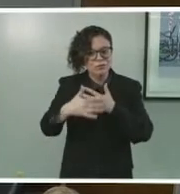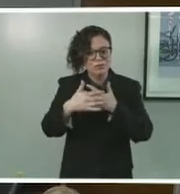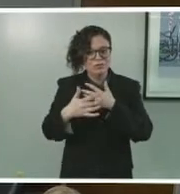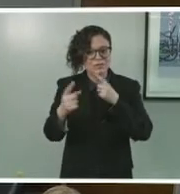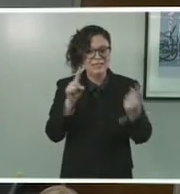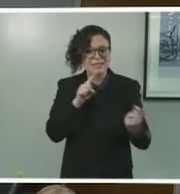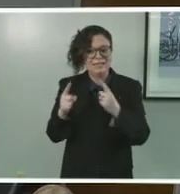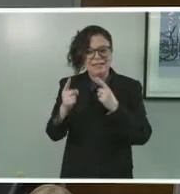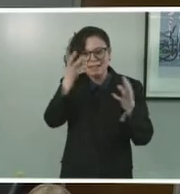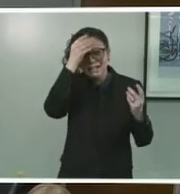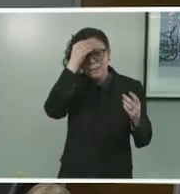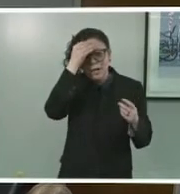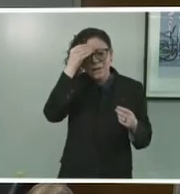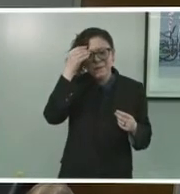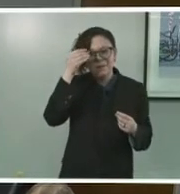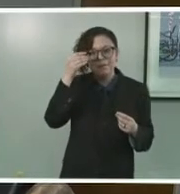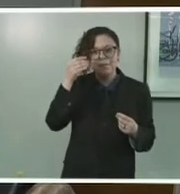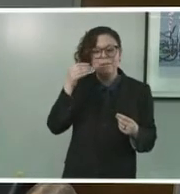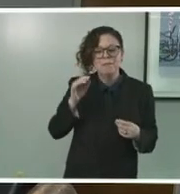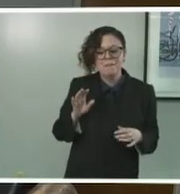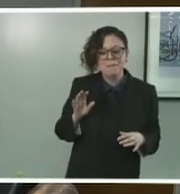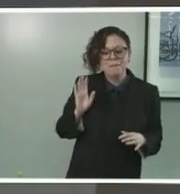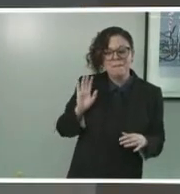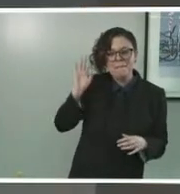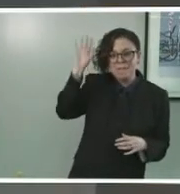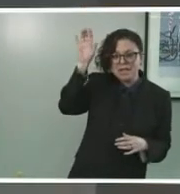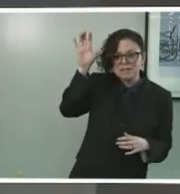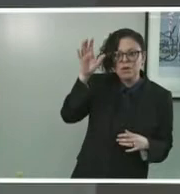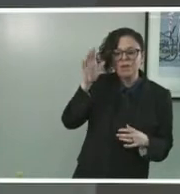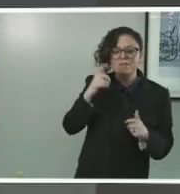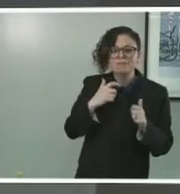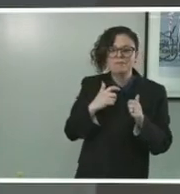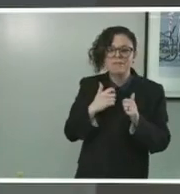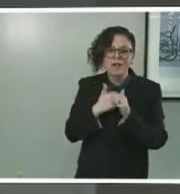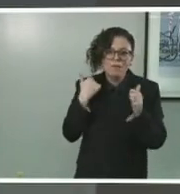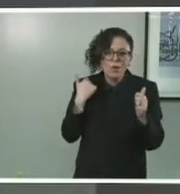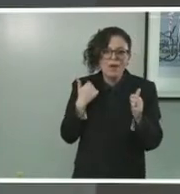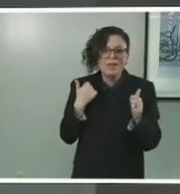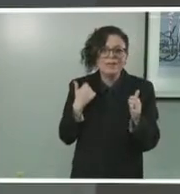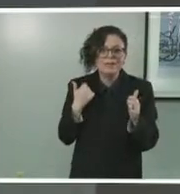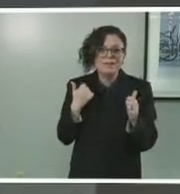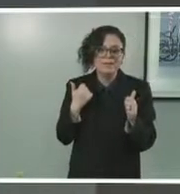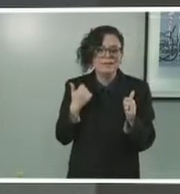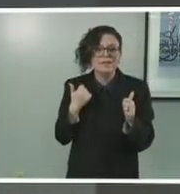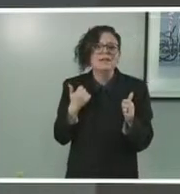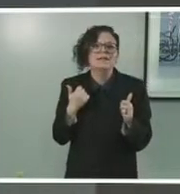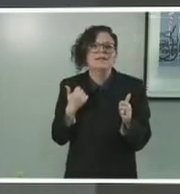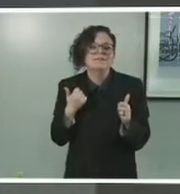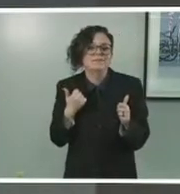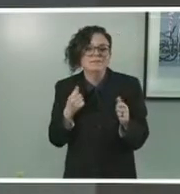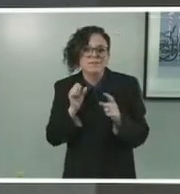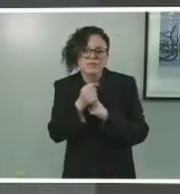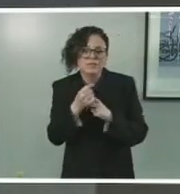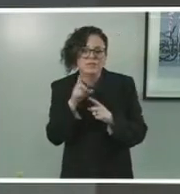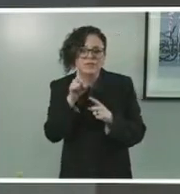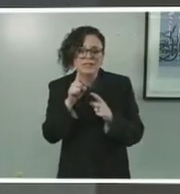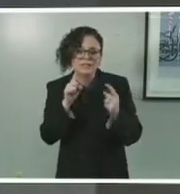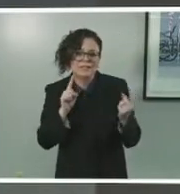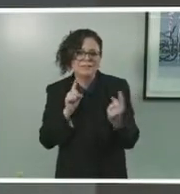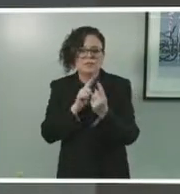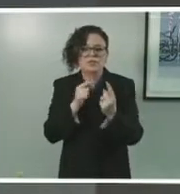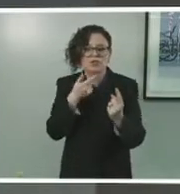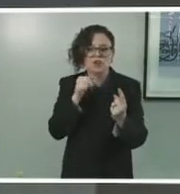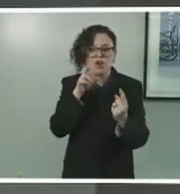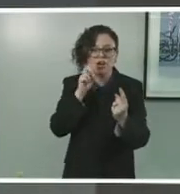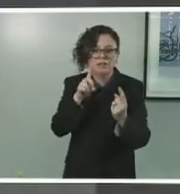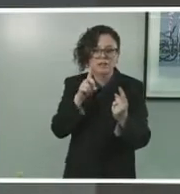basketball, avoid a situation where you have to come upon someone to guard them. If you can, it's going to sound silly, but if you